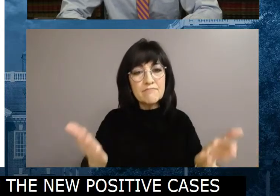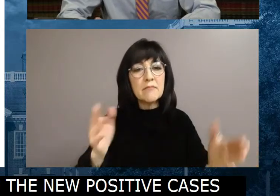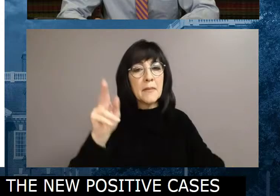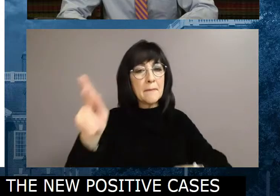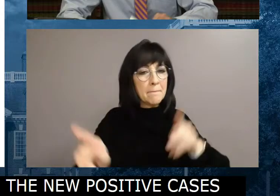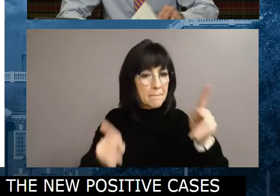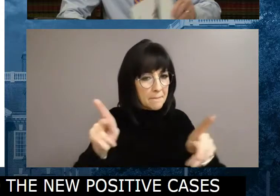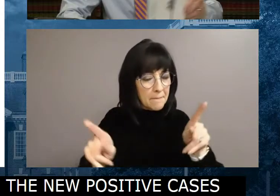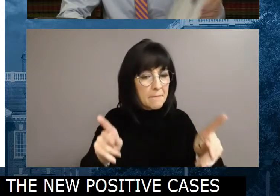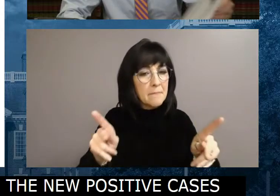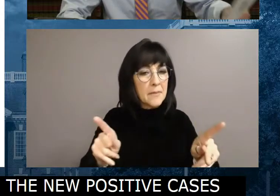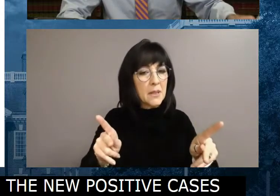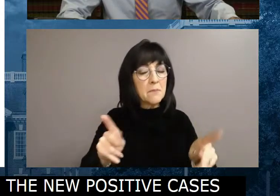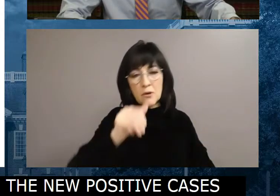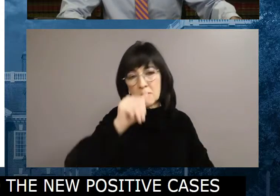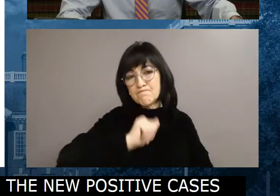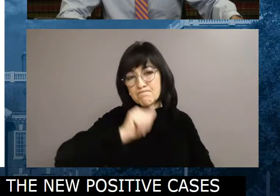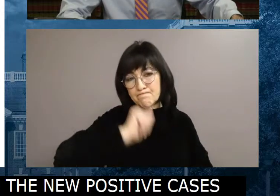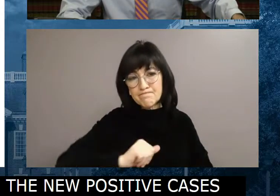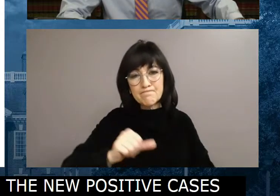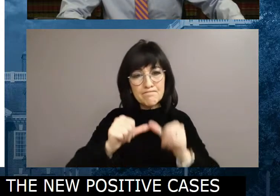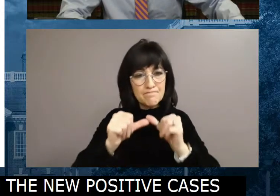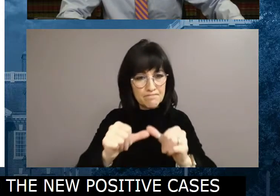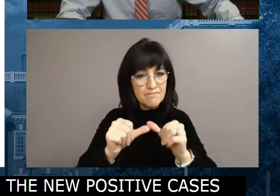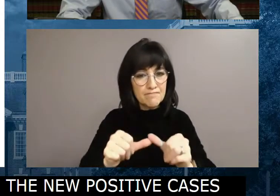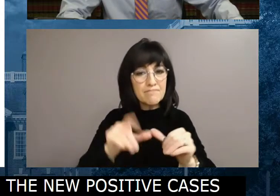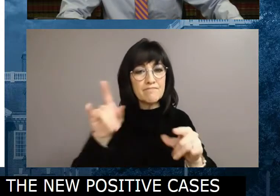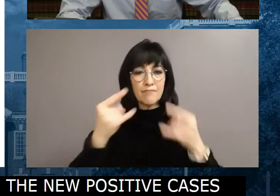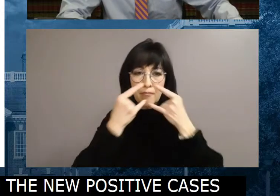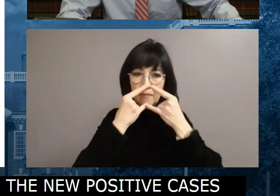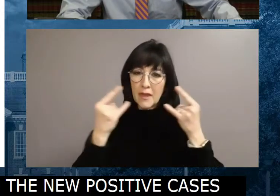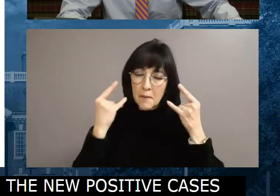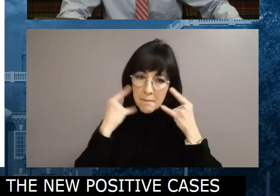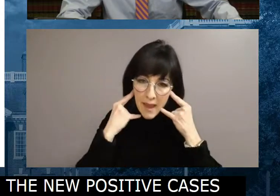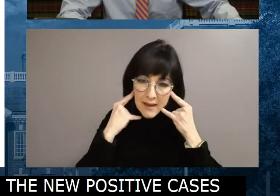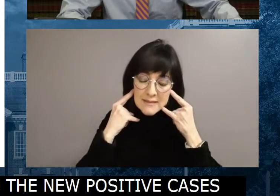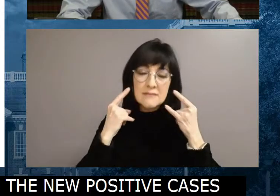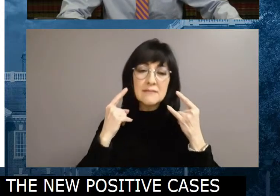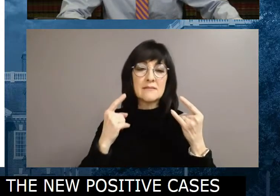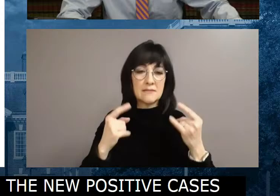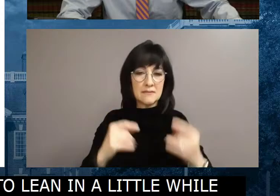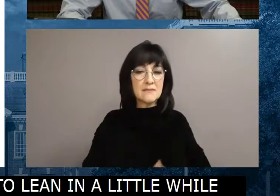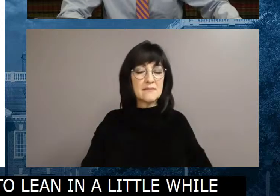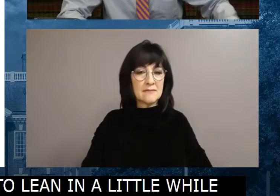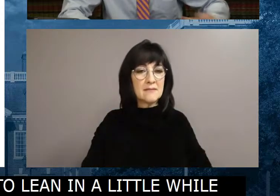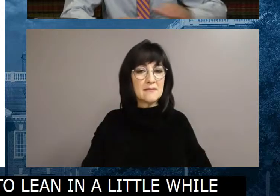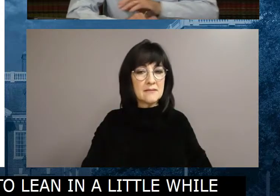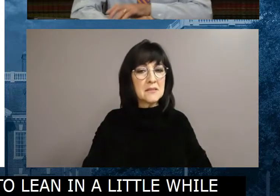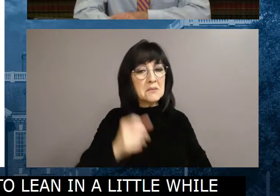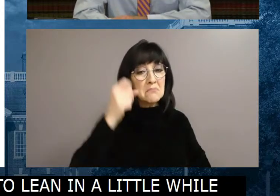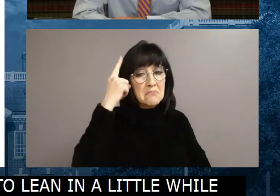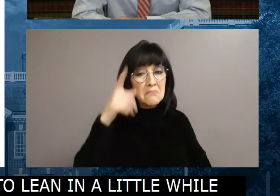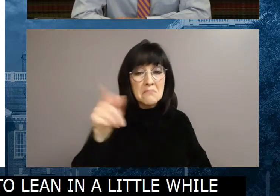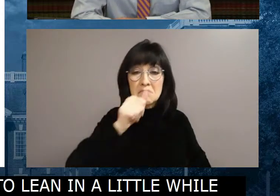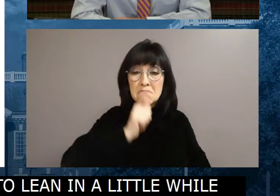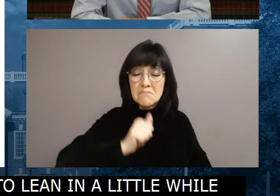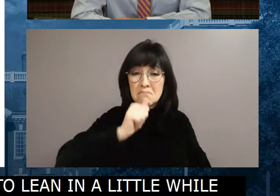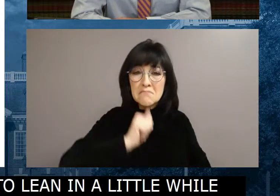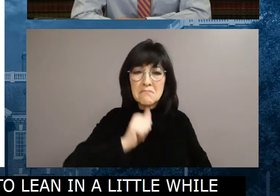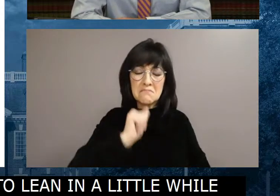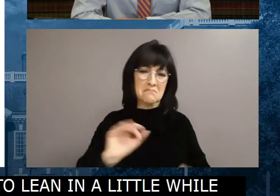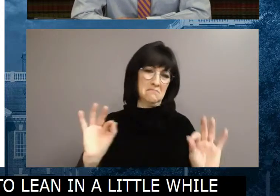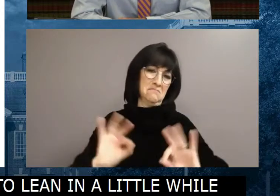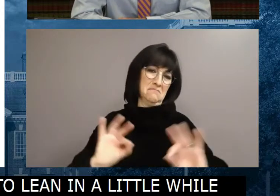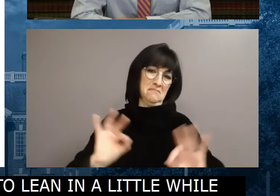people vaccinated. Wear that mask. It's a small sacrifice to make in order to protect